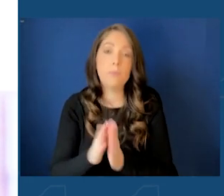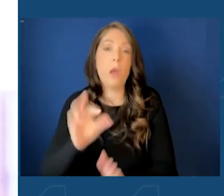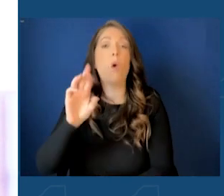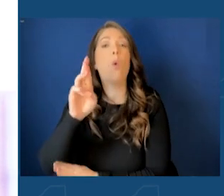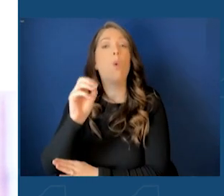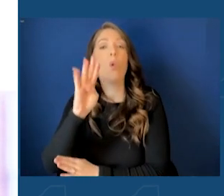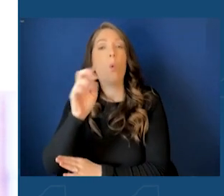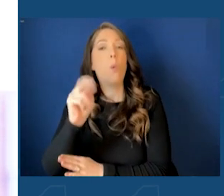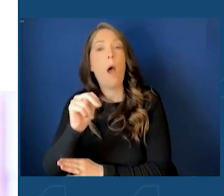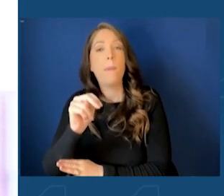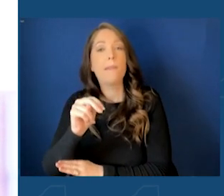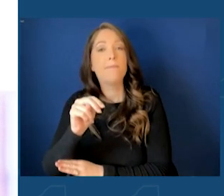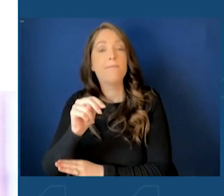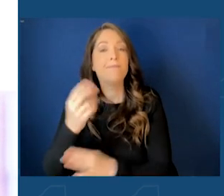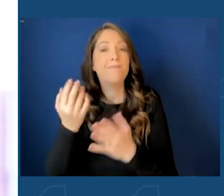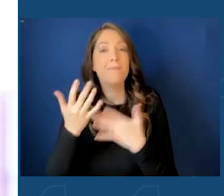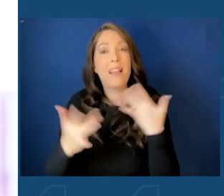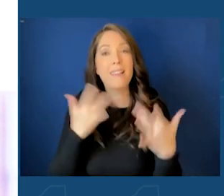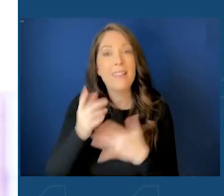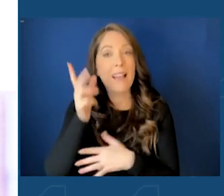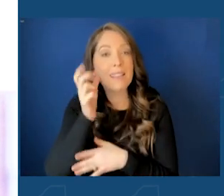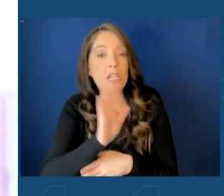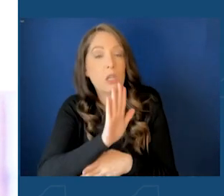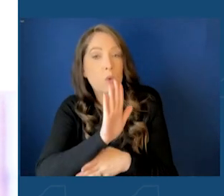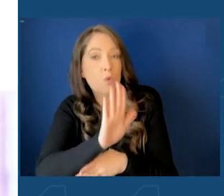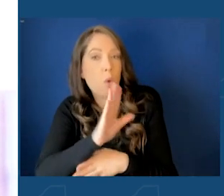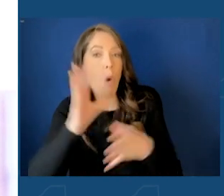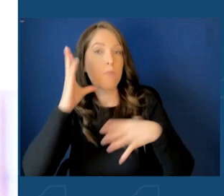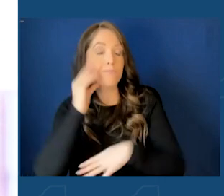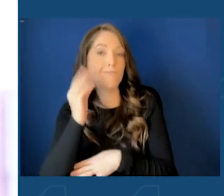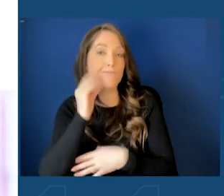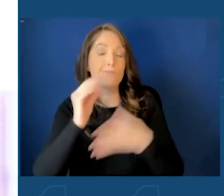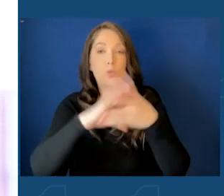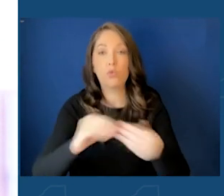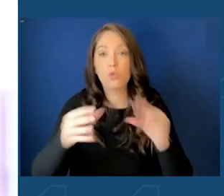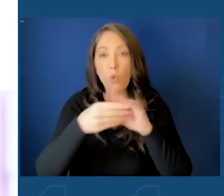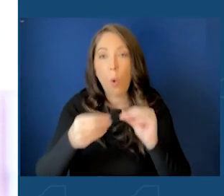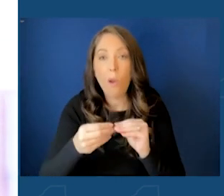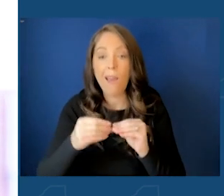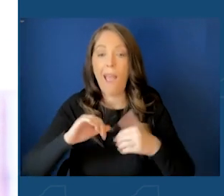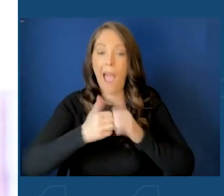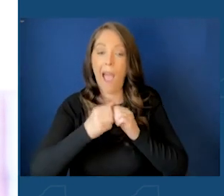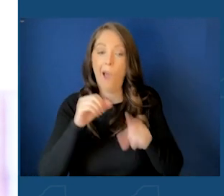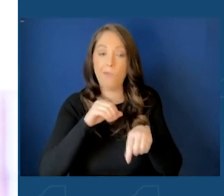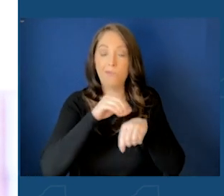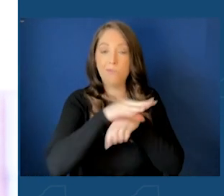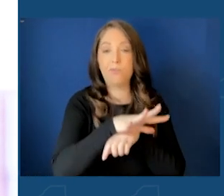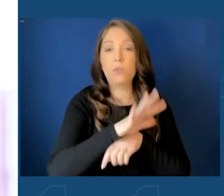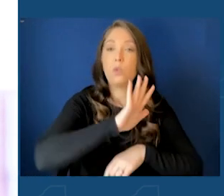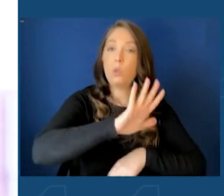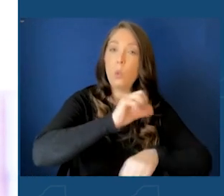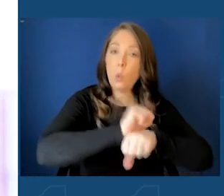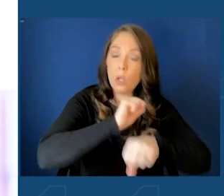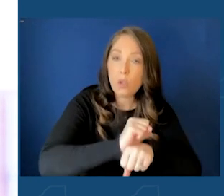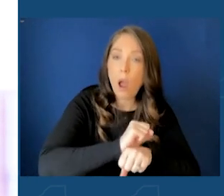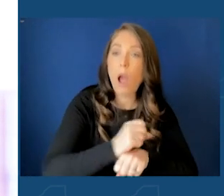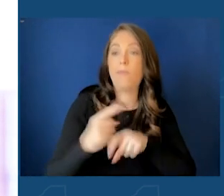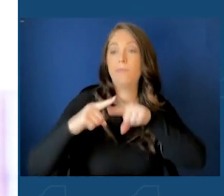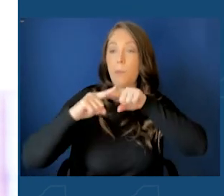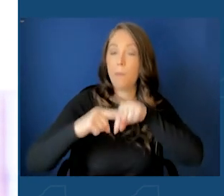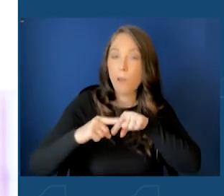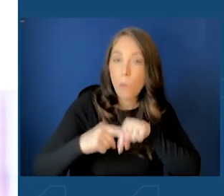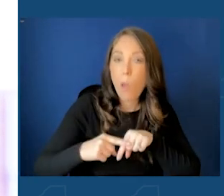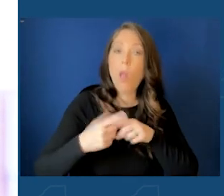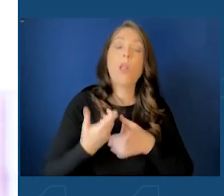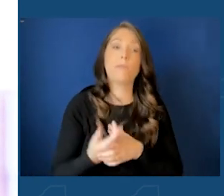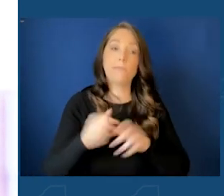what this does for people with jobs like yours, so you can have the reliability you need and the speed you need to get to your job and get a little bit